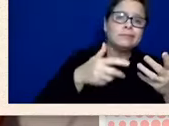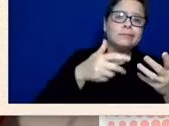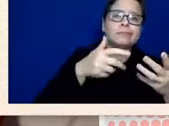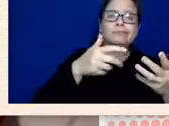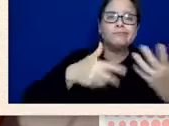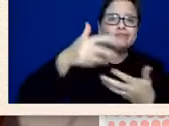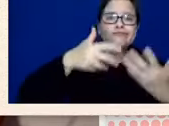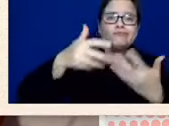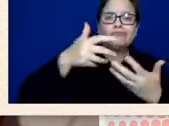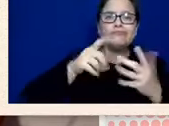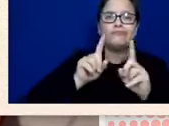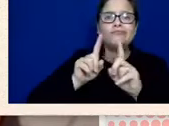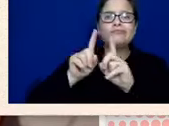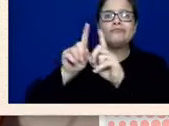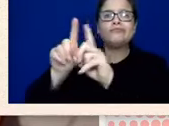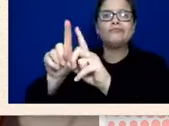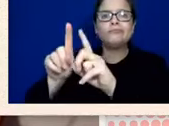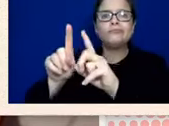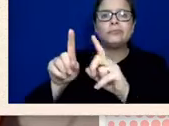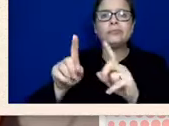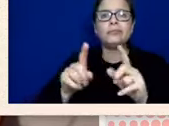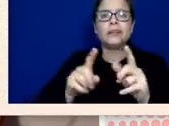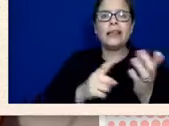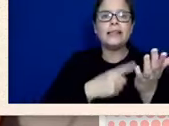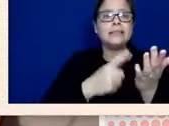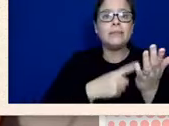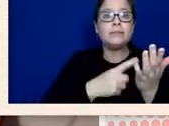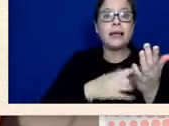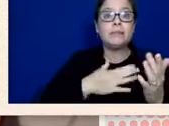vision restricted that from happening due to that being